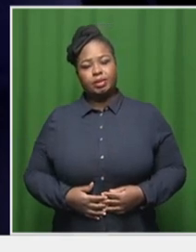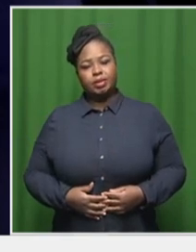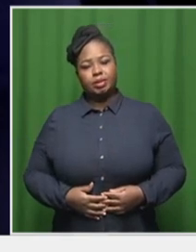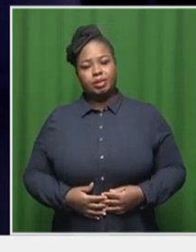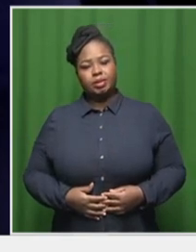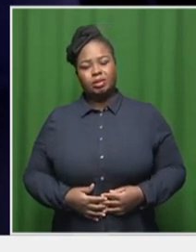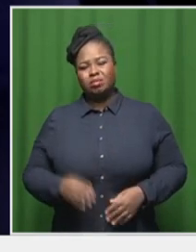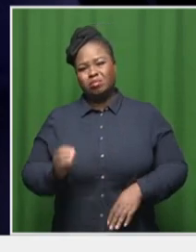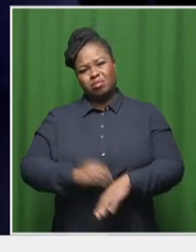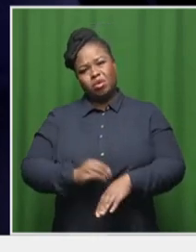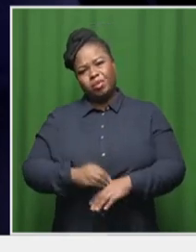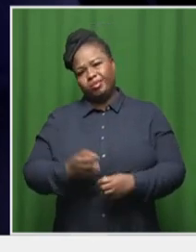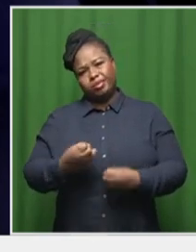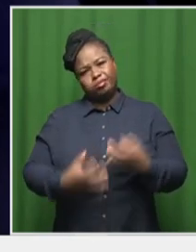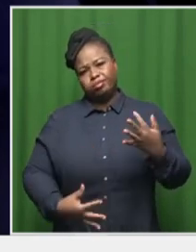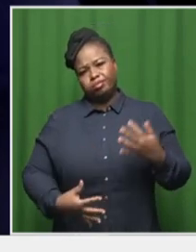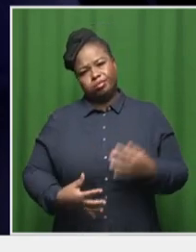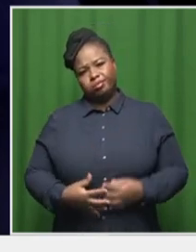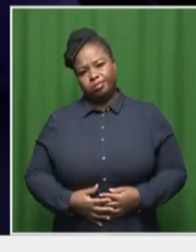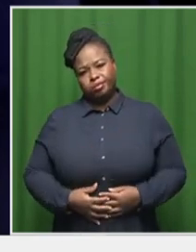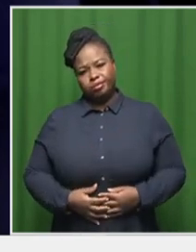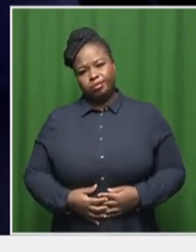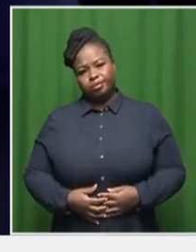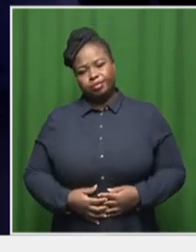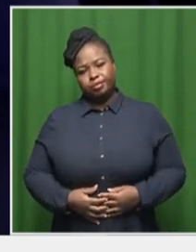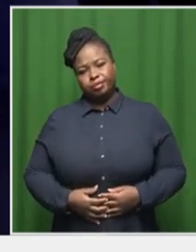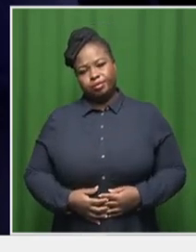Lots of problems.